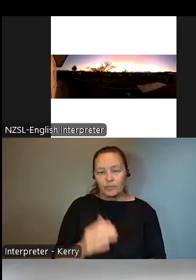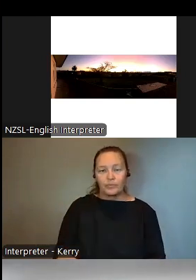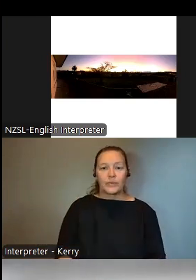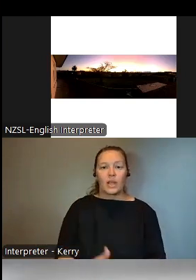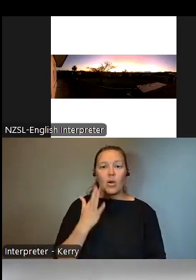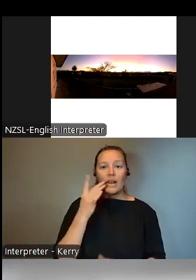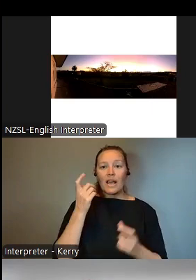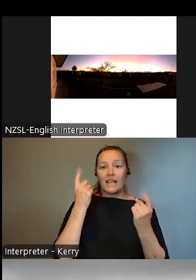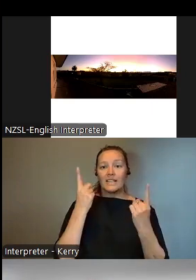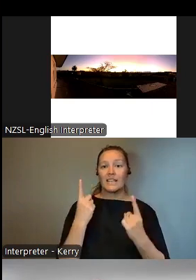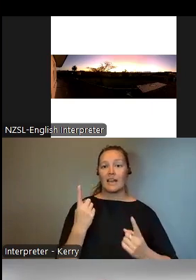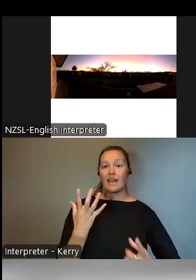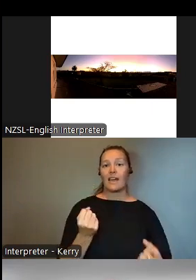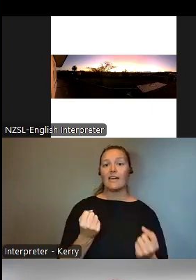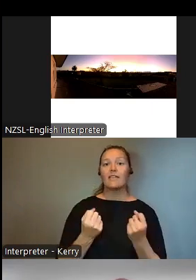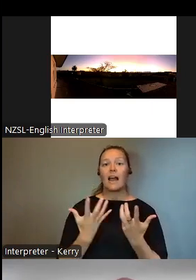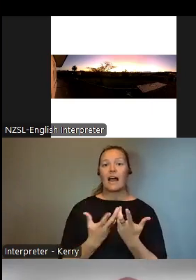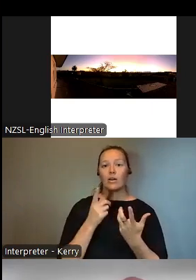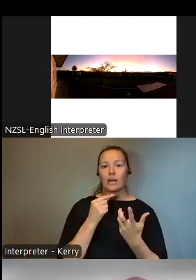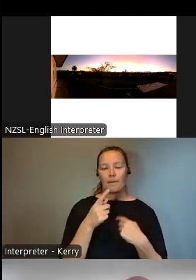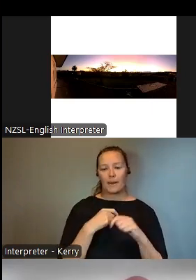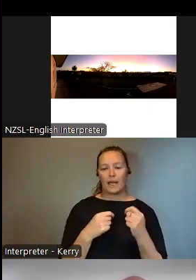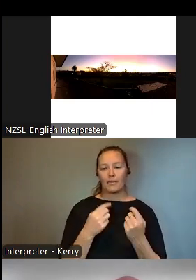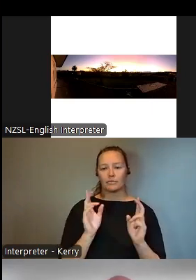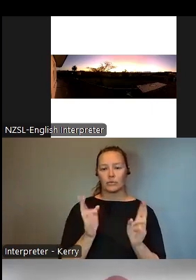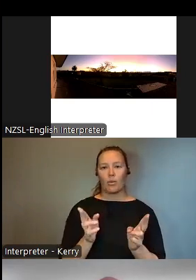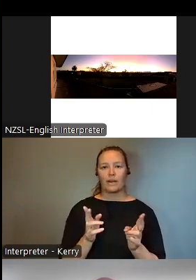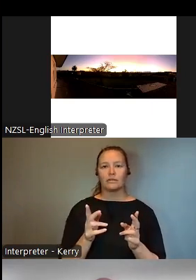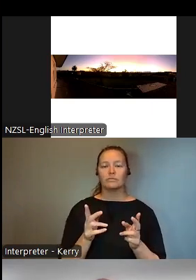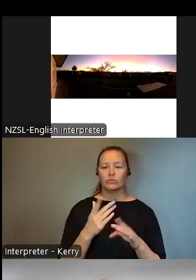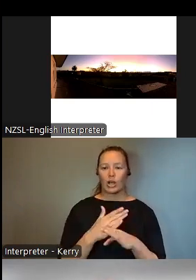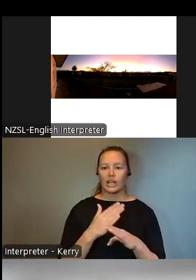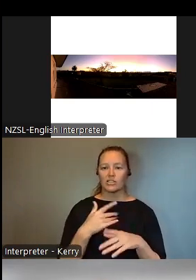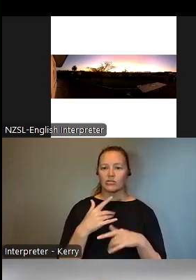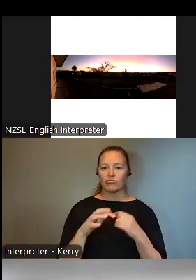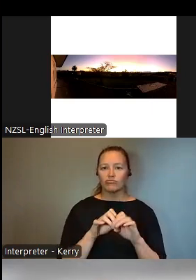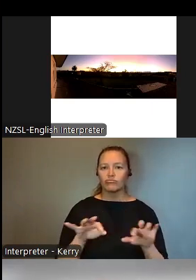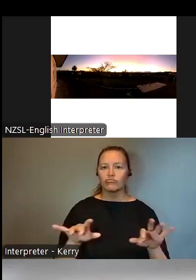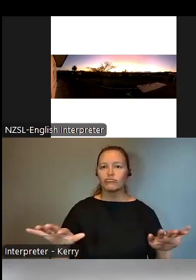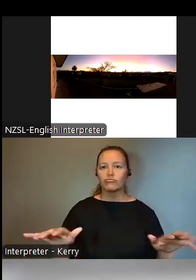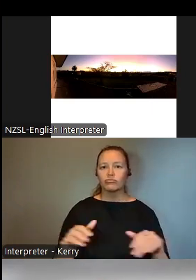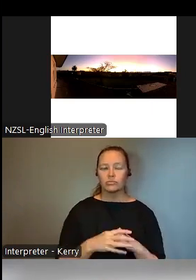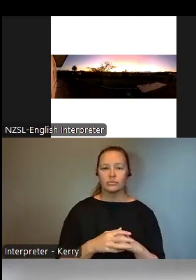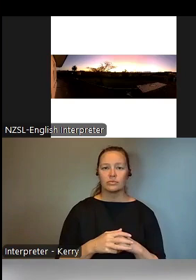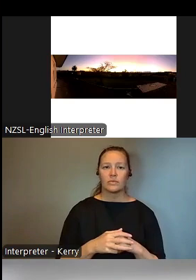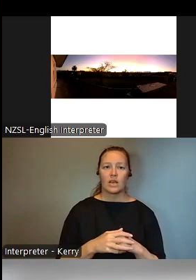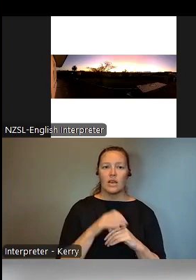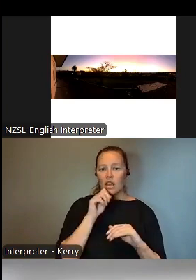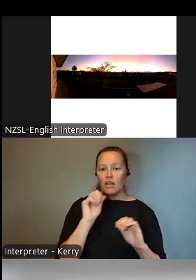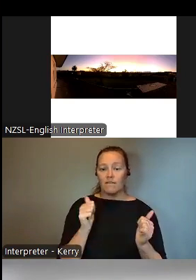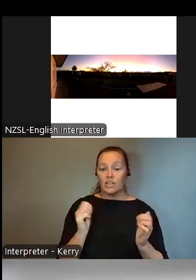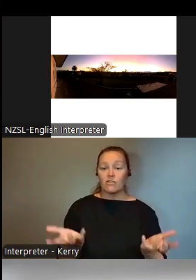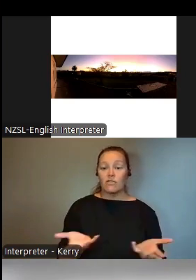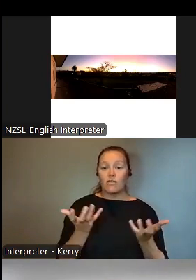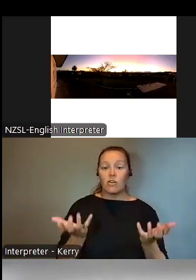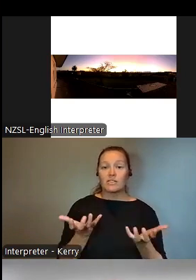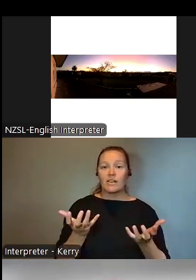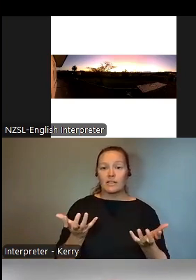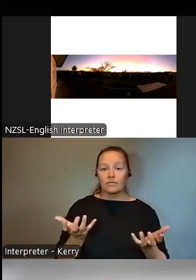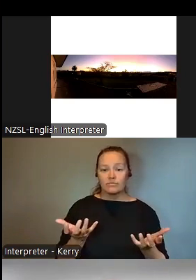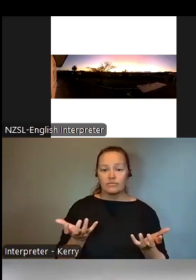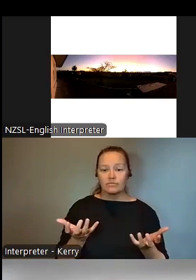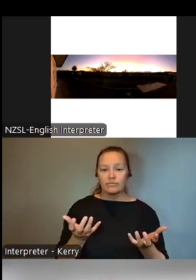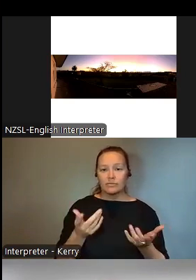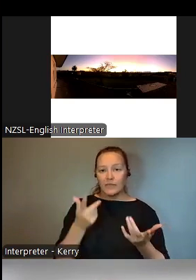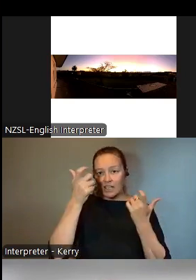how quickly does it become common practice? And when you've done the hard work of fostering innovation, those